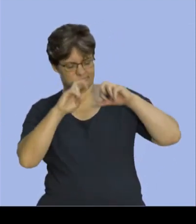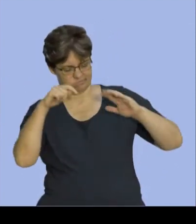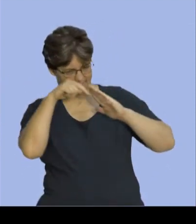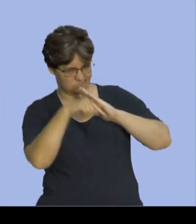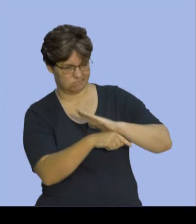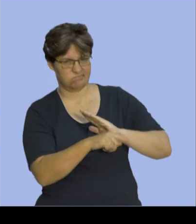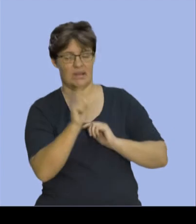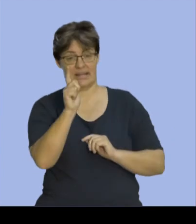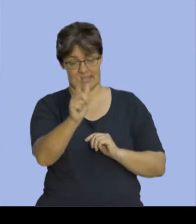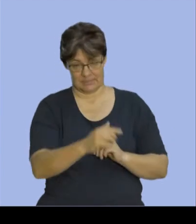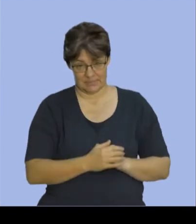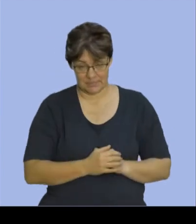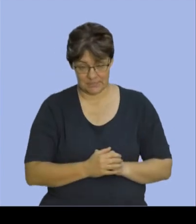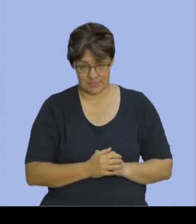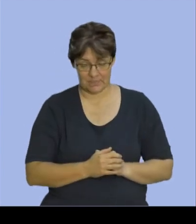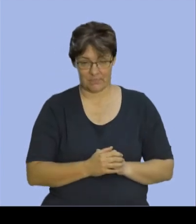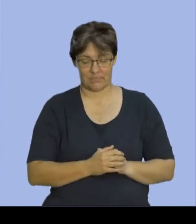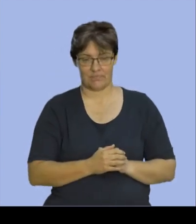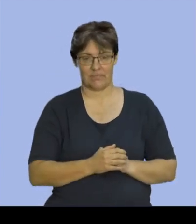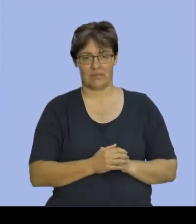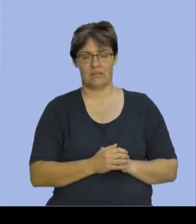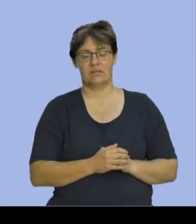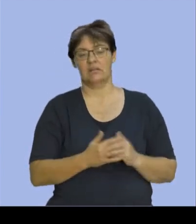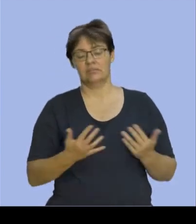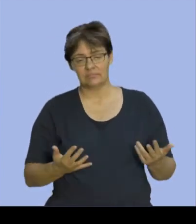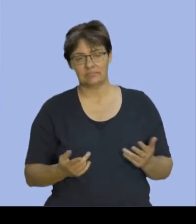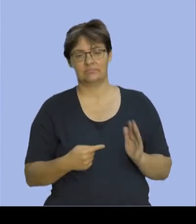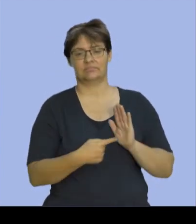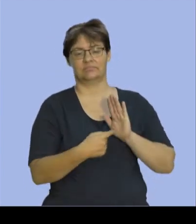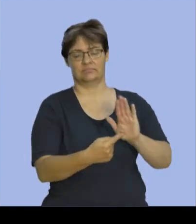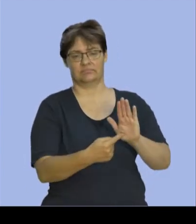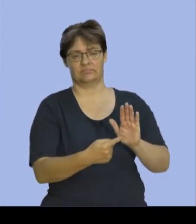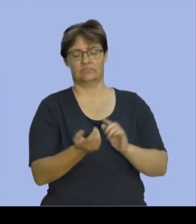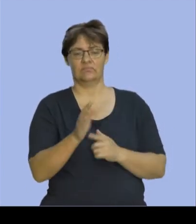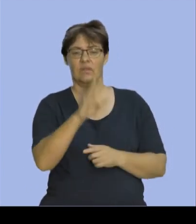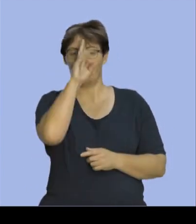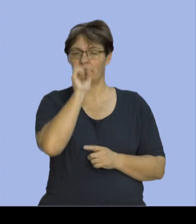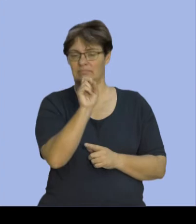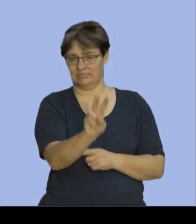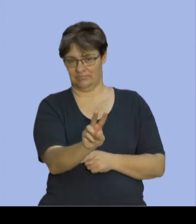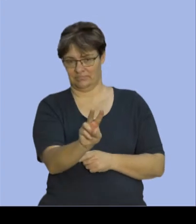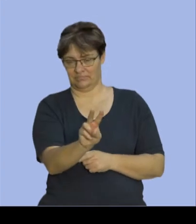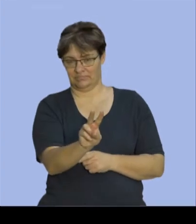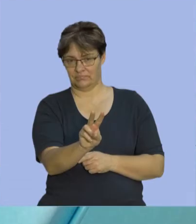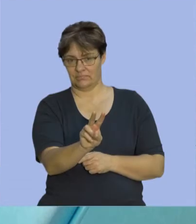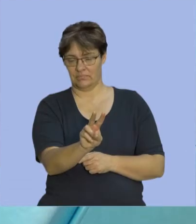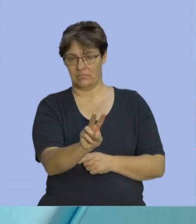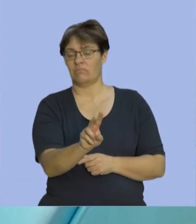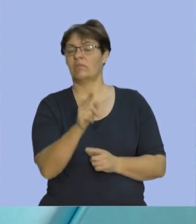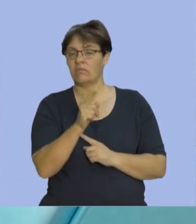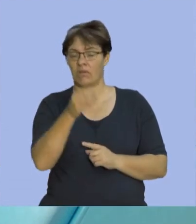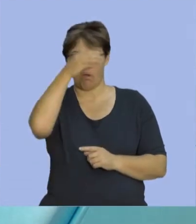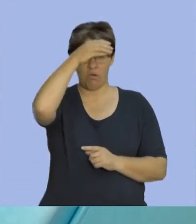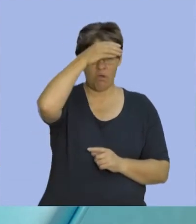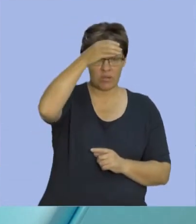really talk about it in great detail as we continue with our lesson. So that's what I wanted you guys to please look at when it